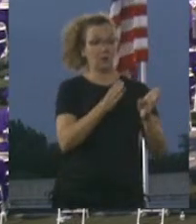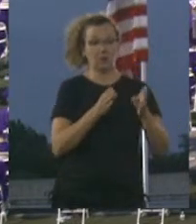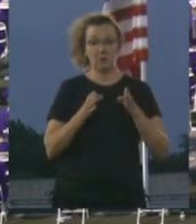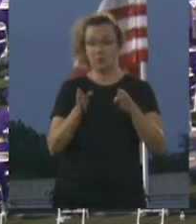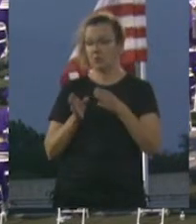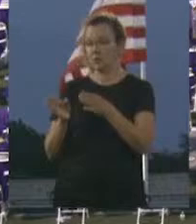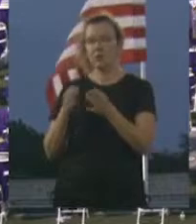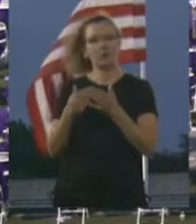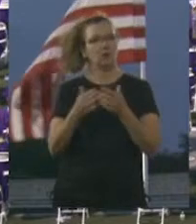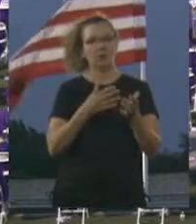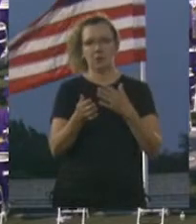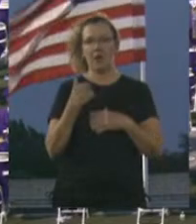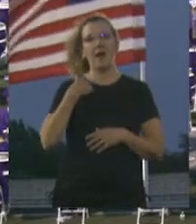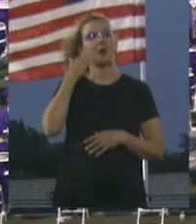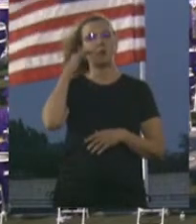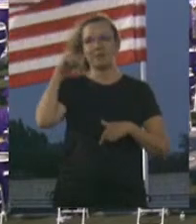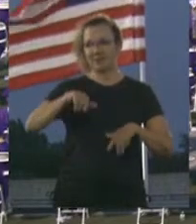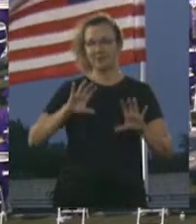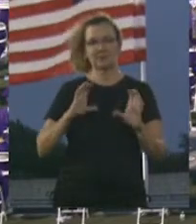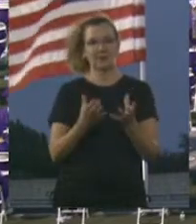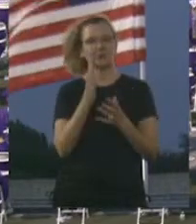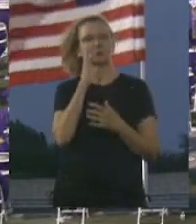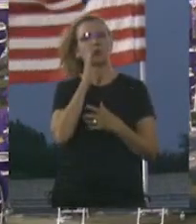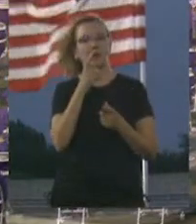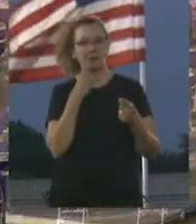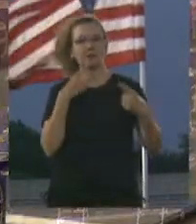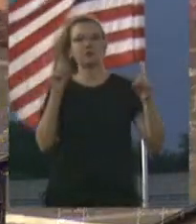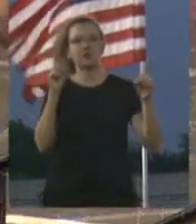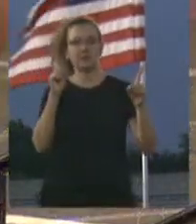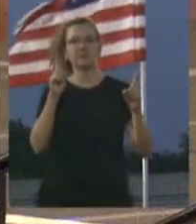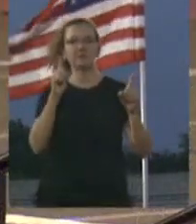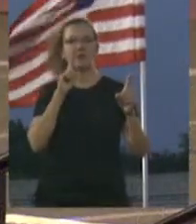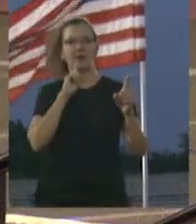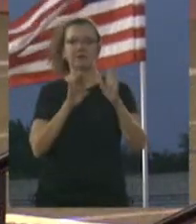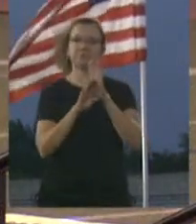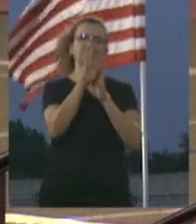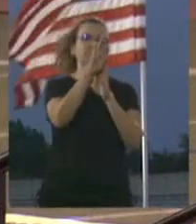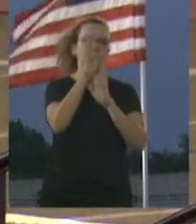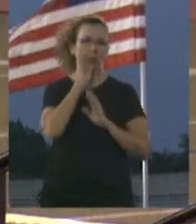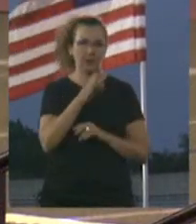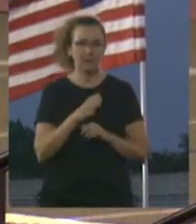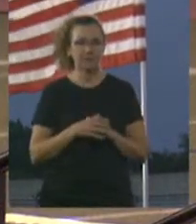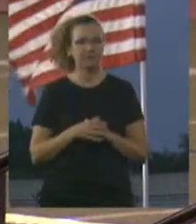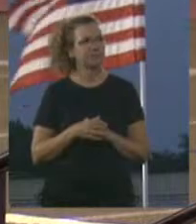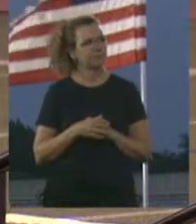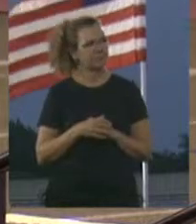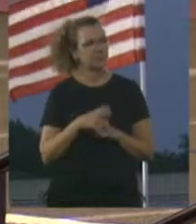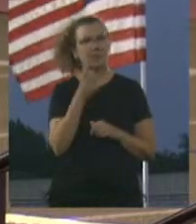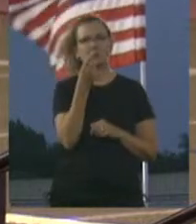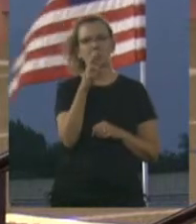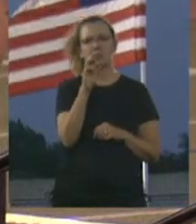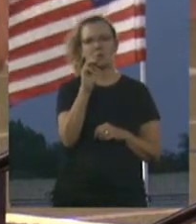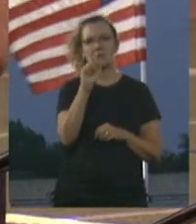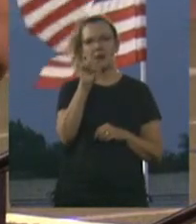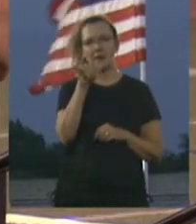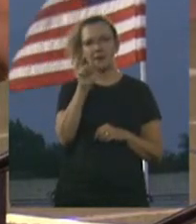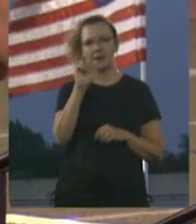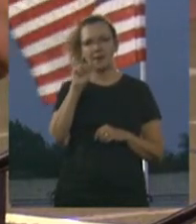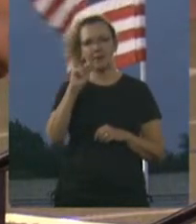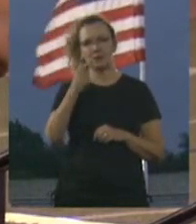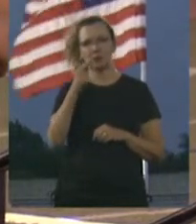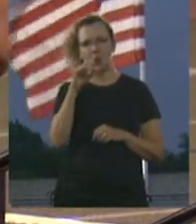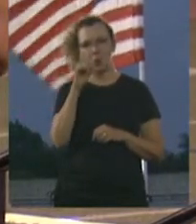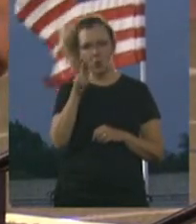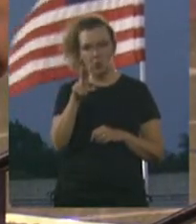I know that this class will achieve and succeed. In Dr. Maya Angelou's poem, Still